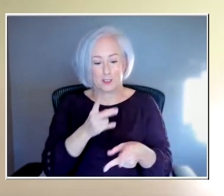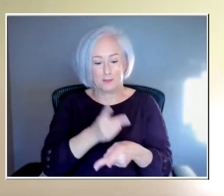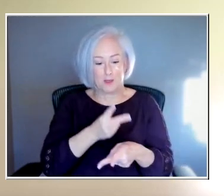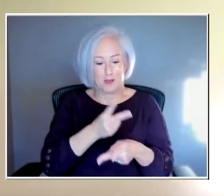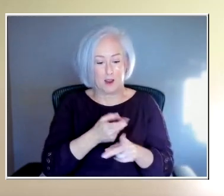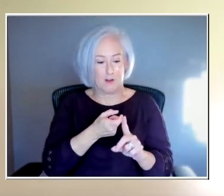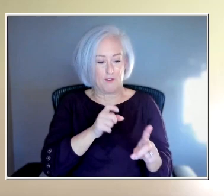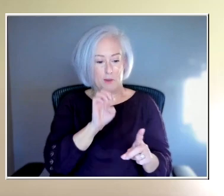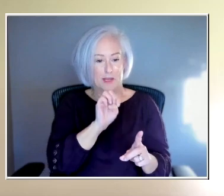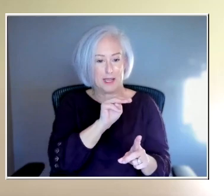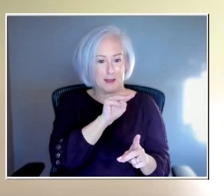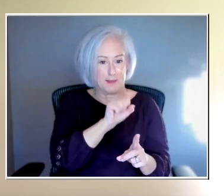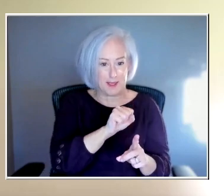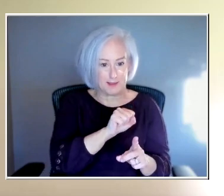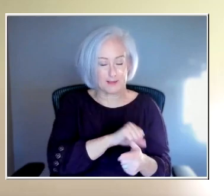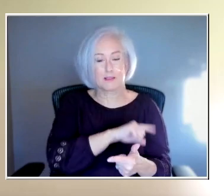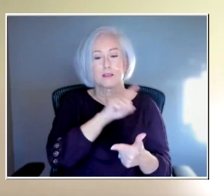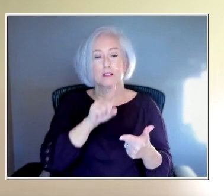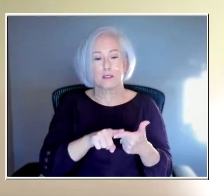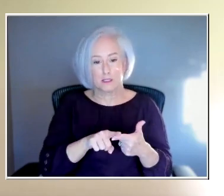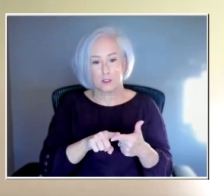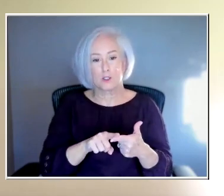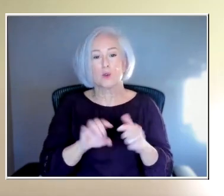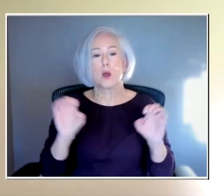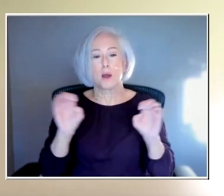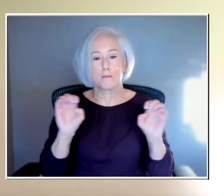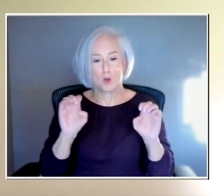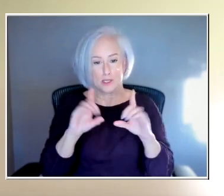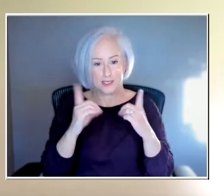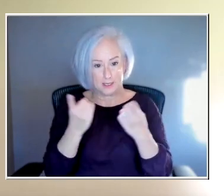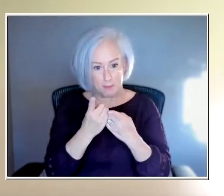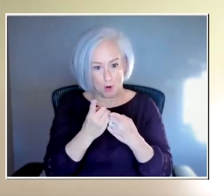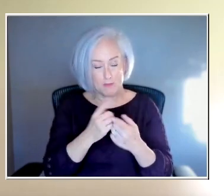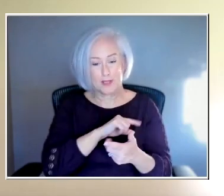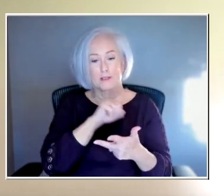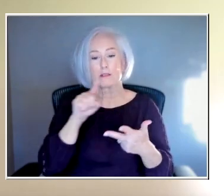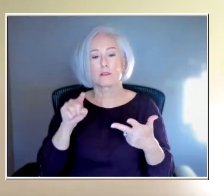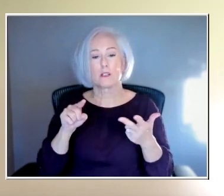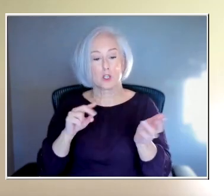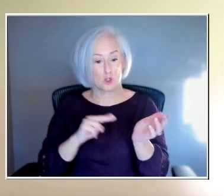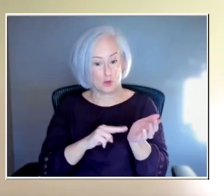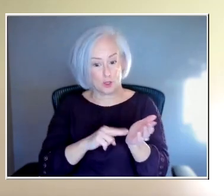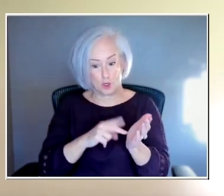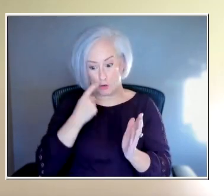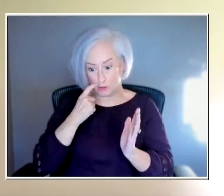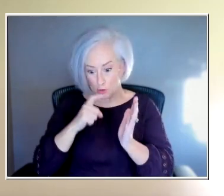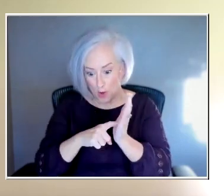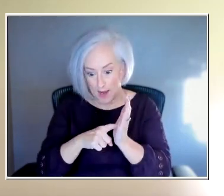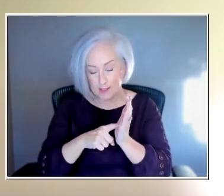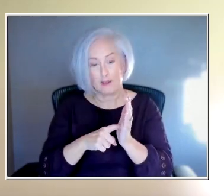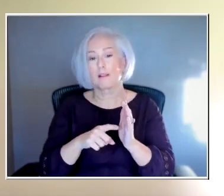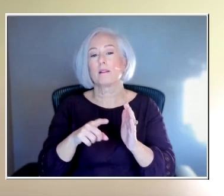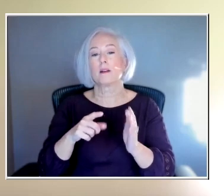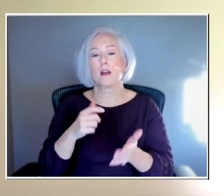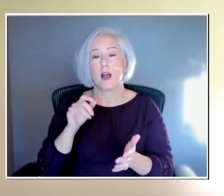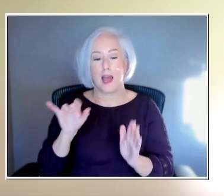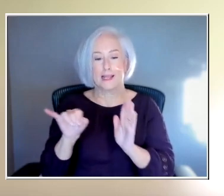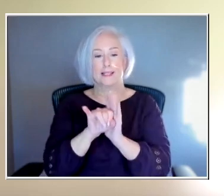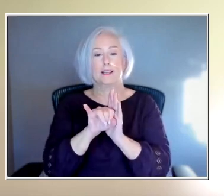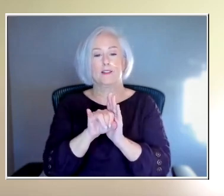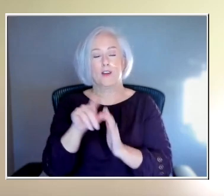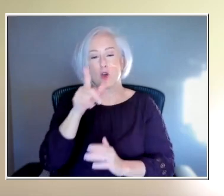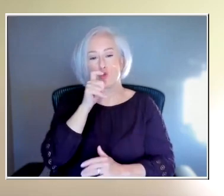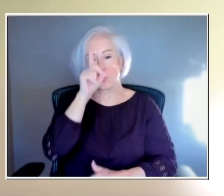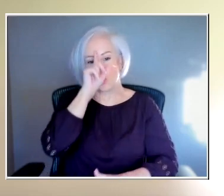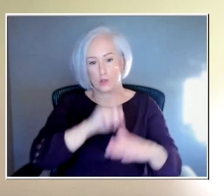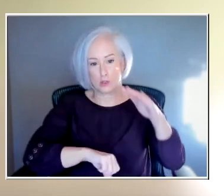to ED nurse who first sees the patient to identify all the stroke patients and get them to